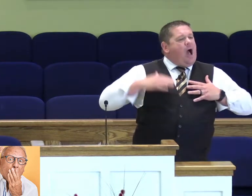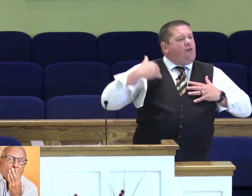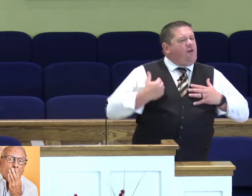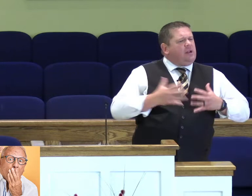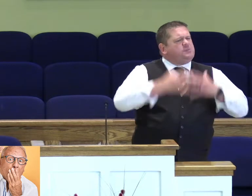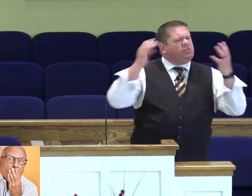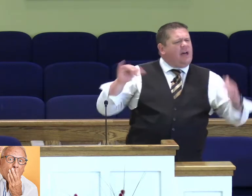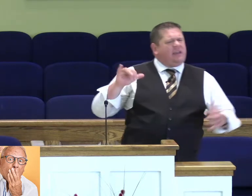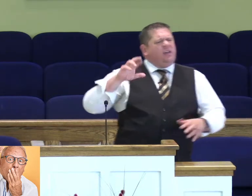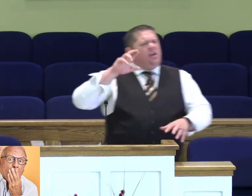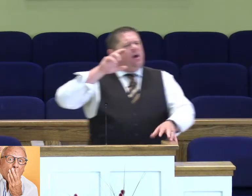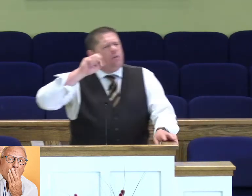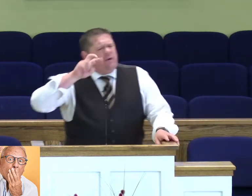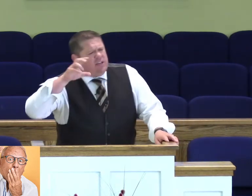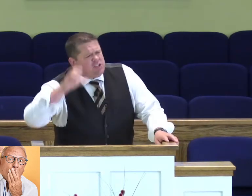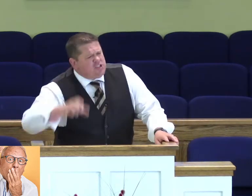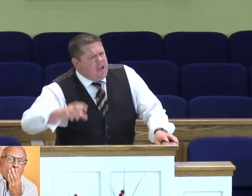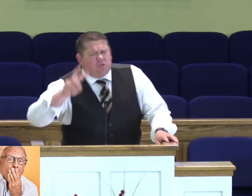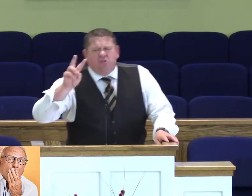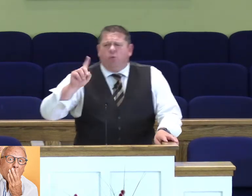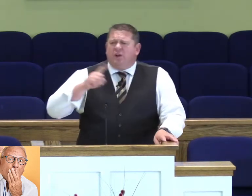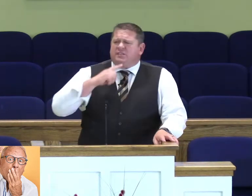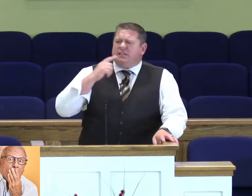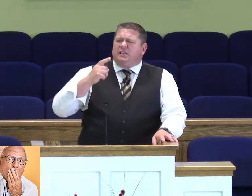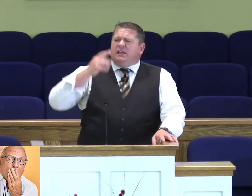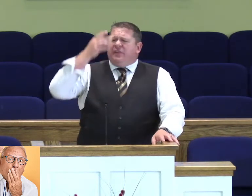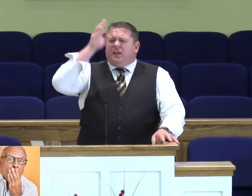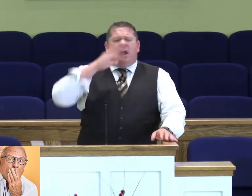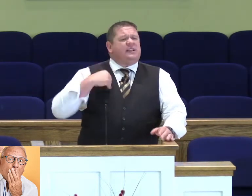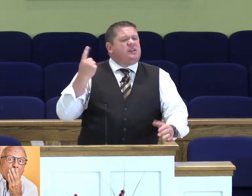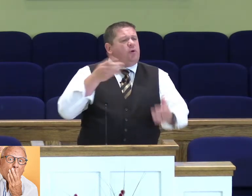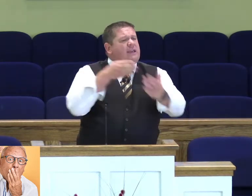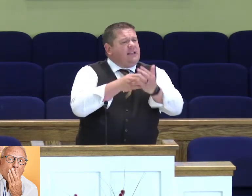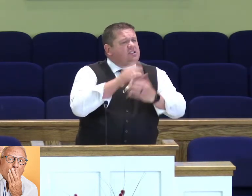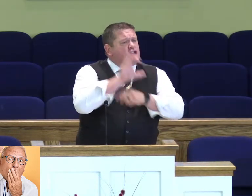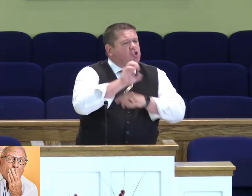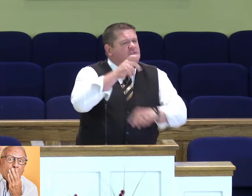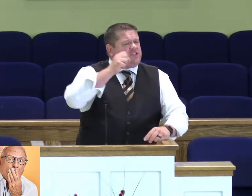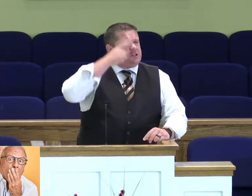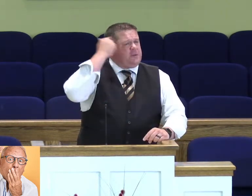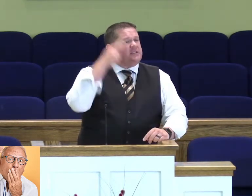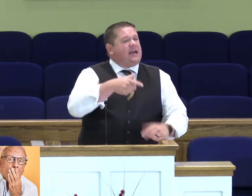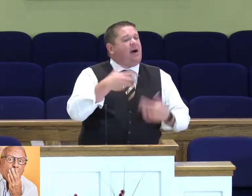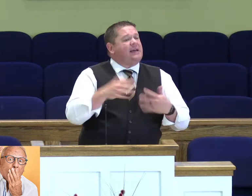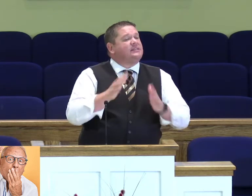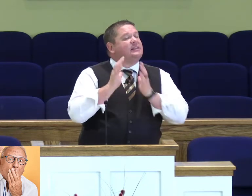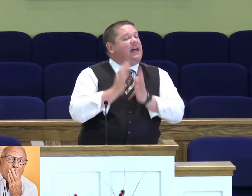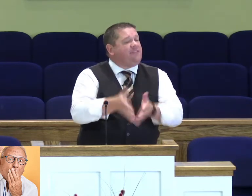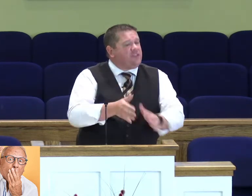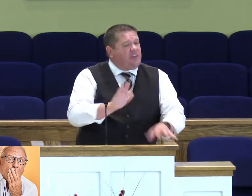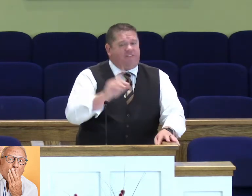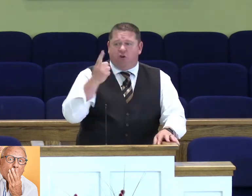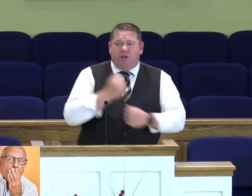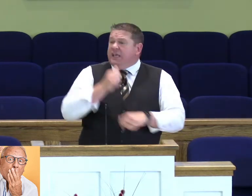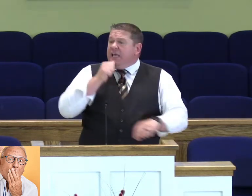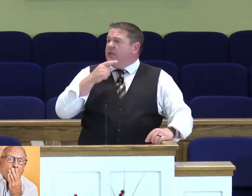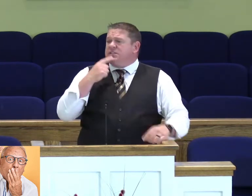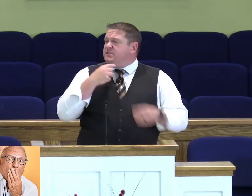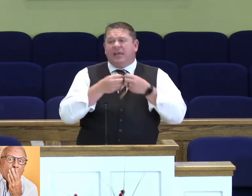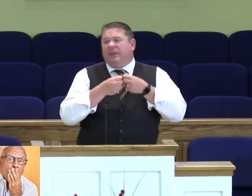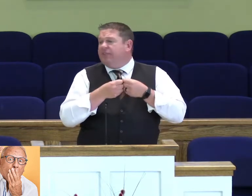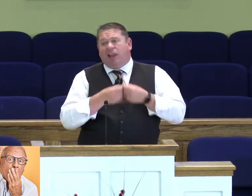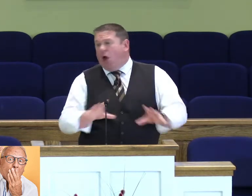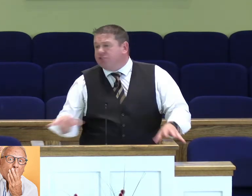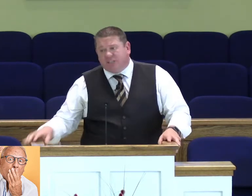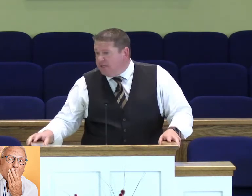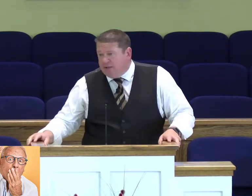it's our fault. It's much like Revelation chapter 2, where it says that God had someone against the church of Ephesus because thou hast left thy first love. It doesn't